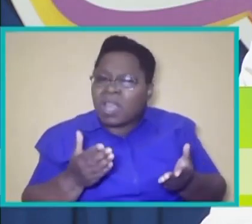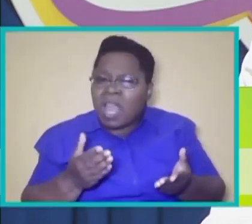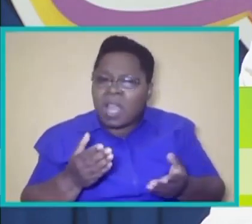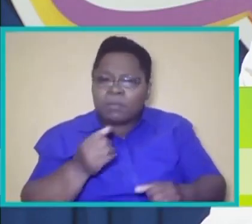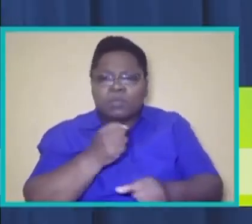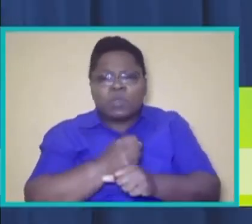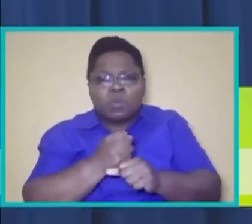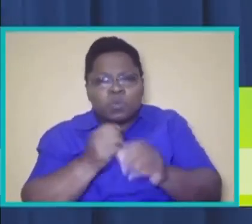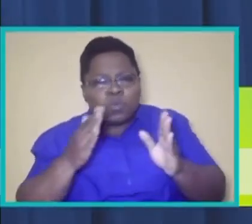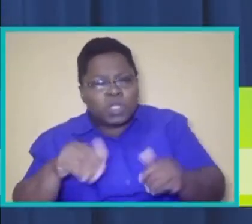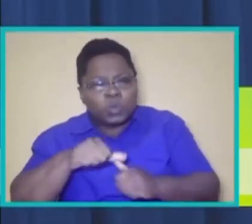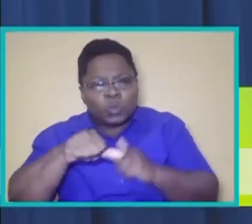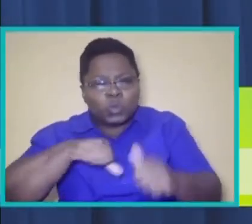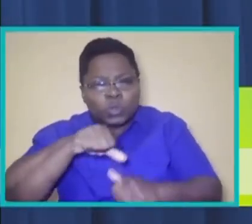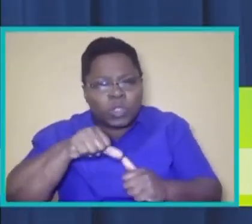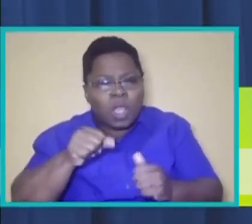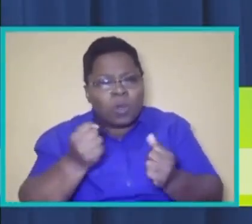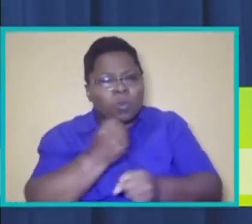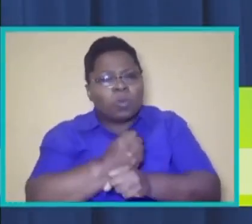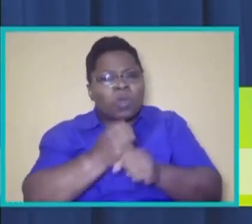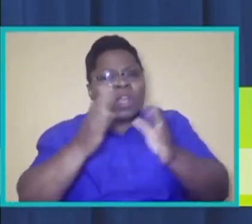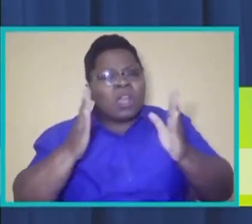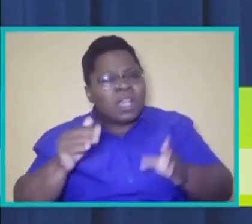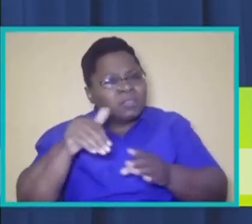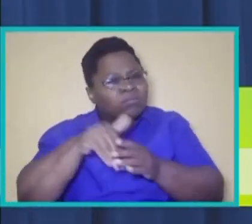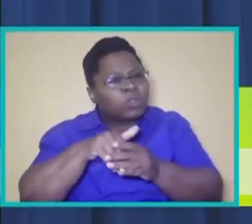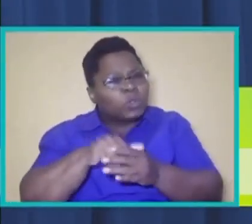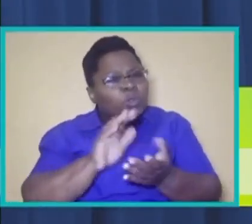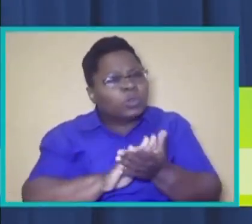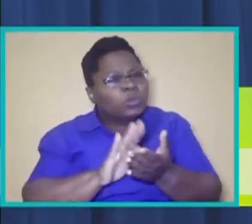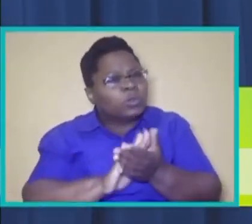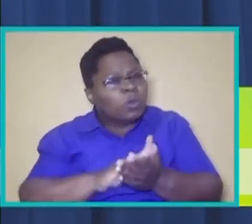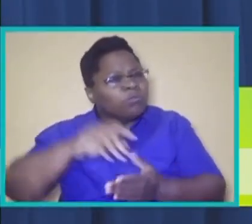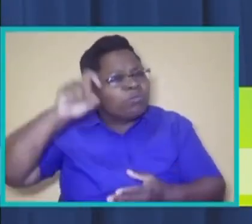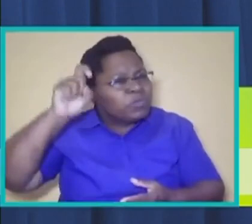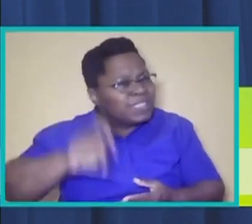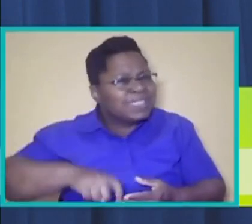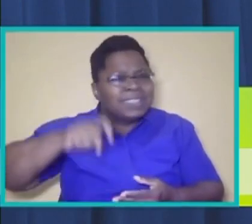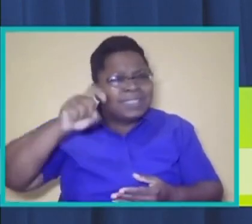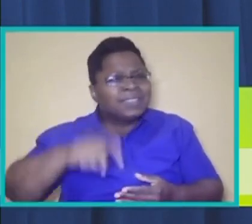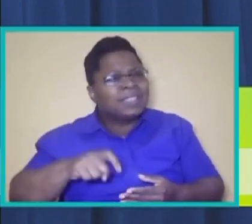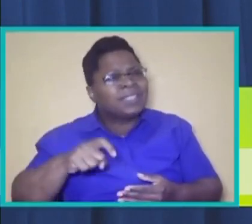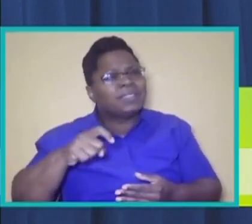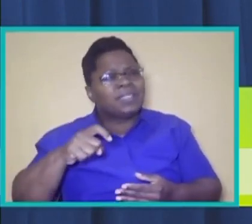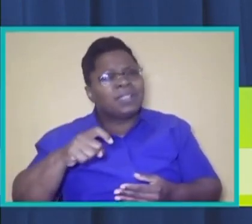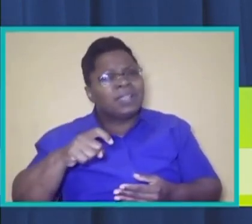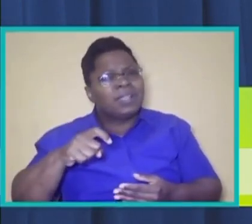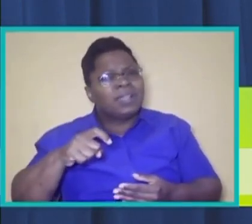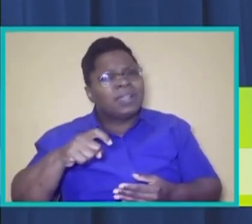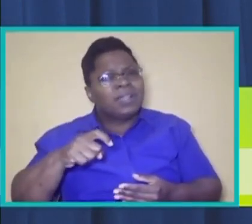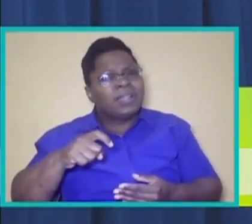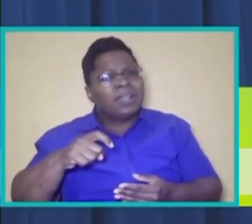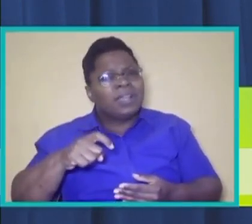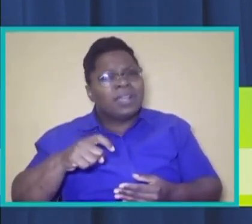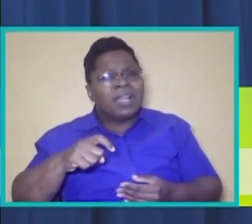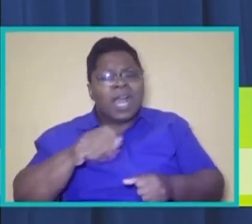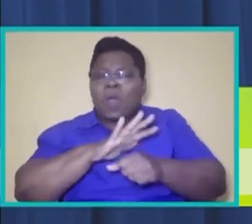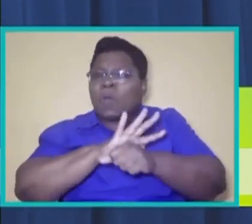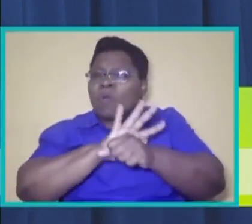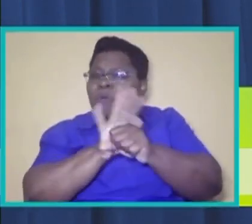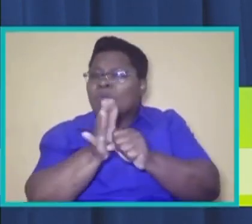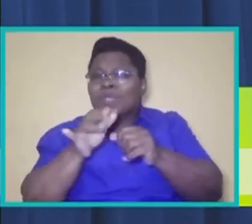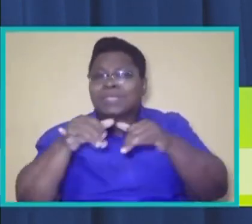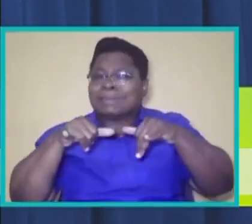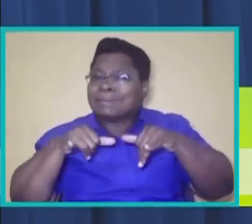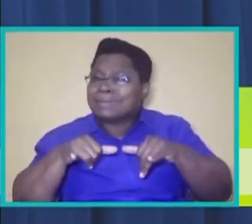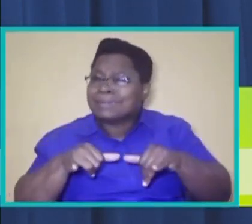it's in dire need, because even with this recent and ongoing pandemic, back